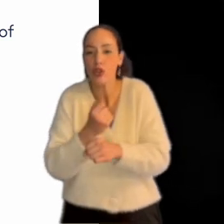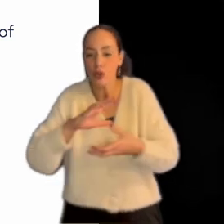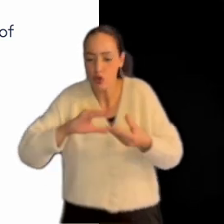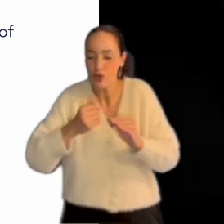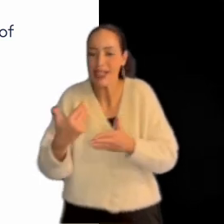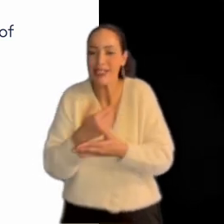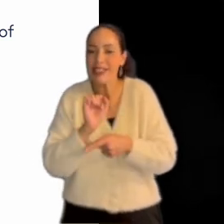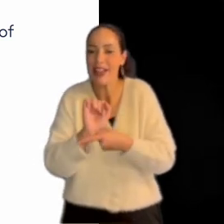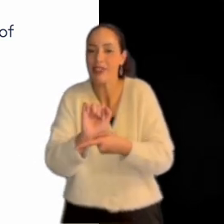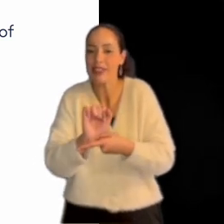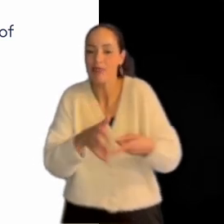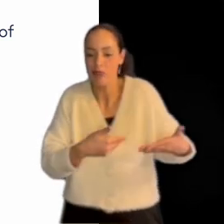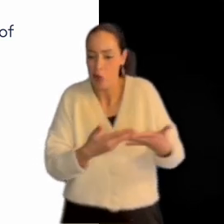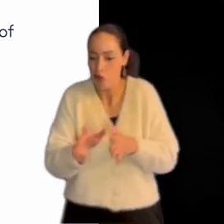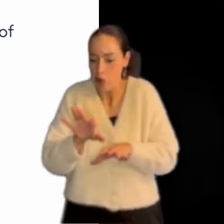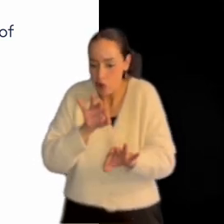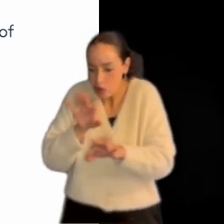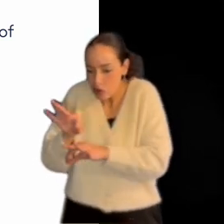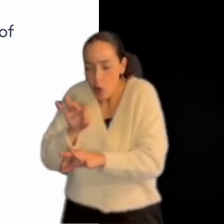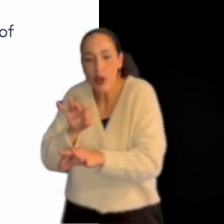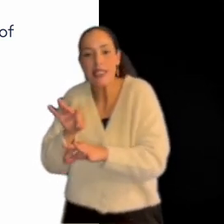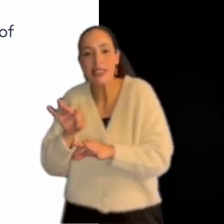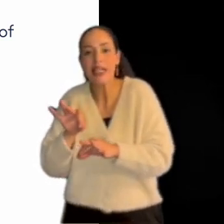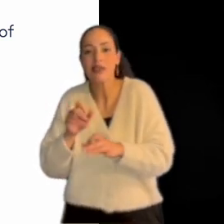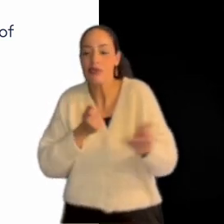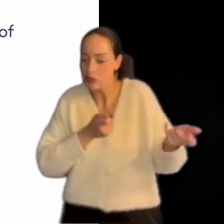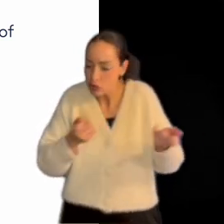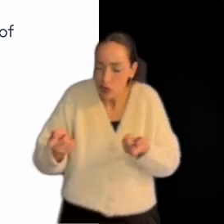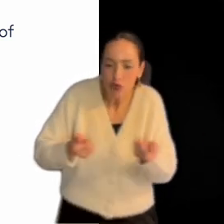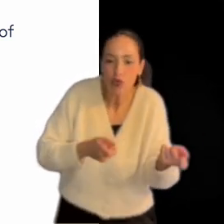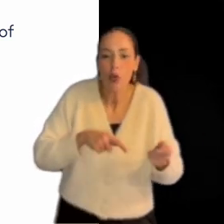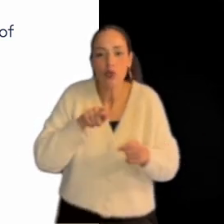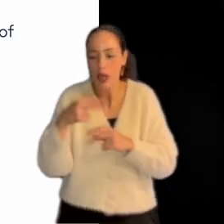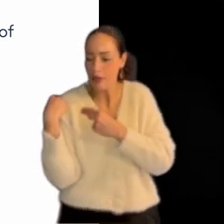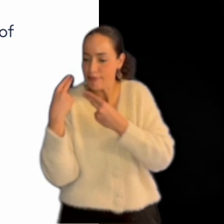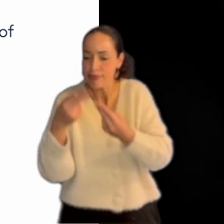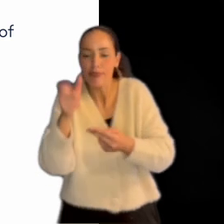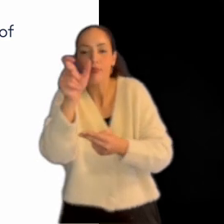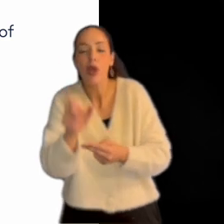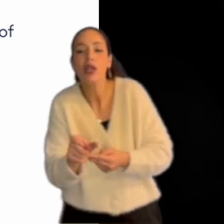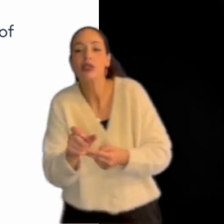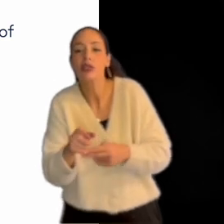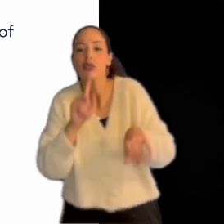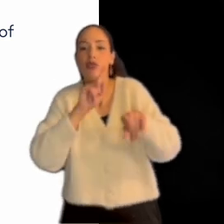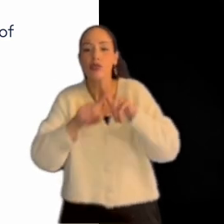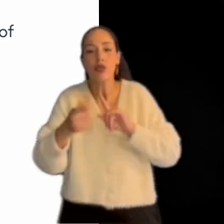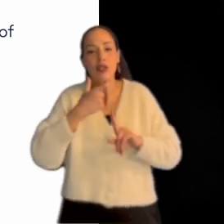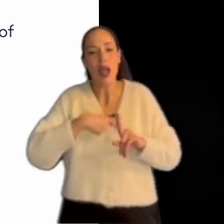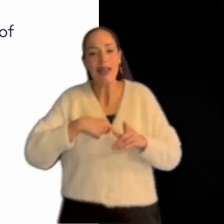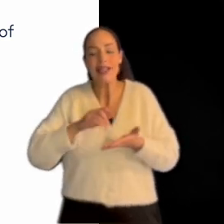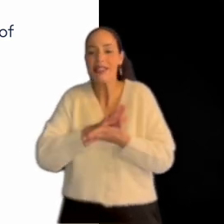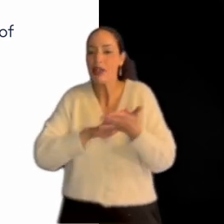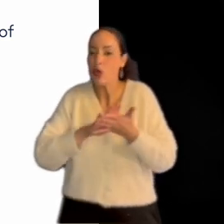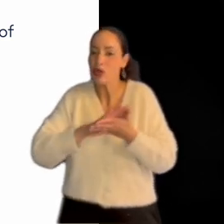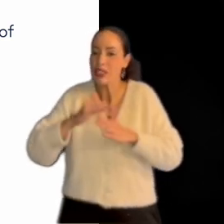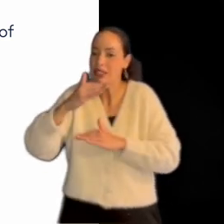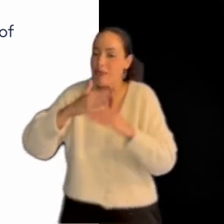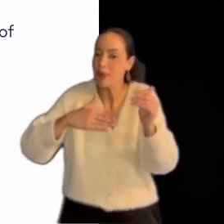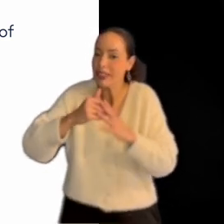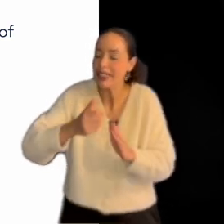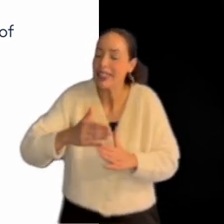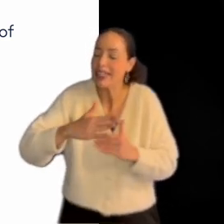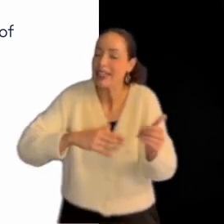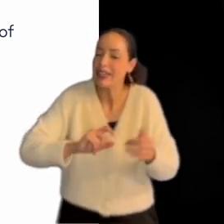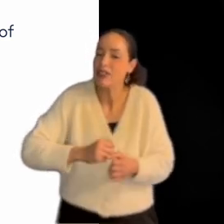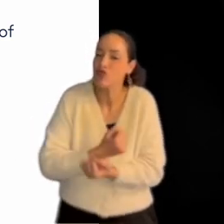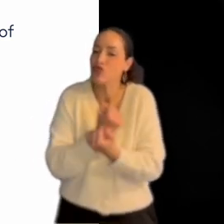connections, respond to identity and context, and build strengths. It fails to notice how we've used our humanity, extending it as a gift to those we